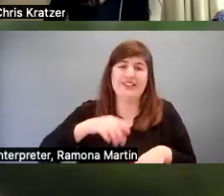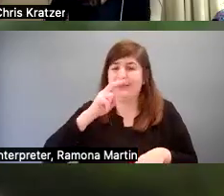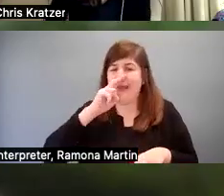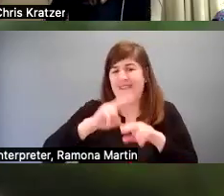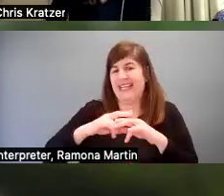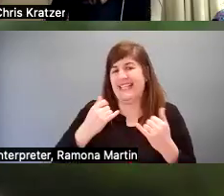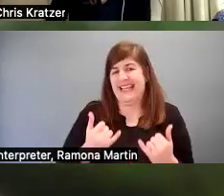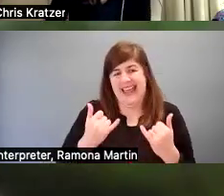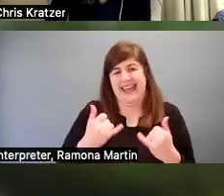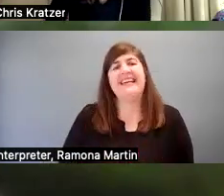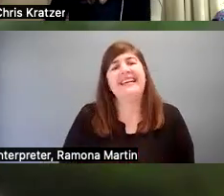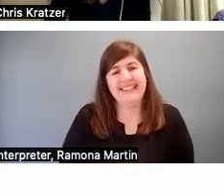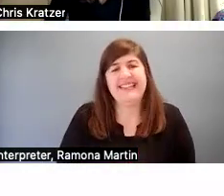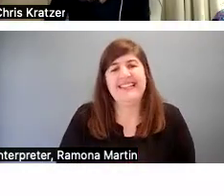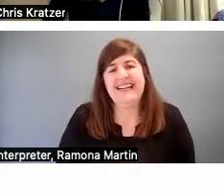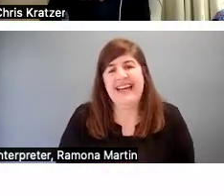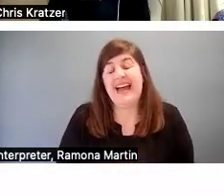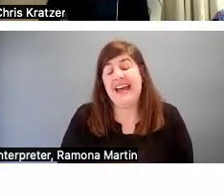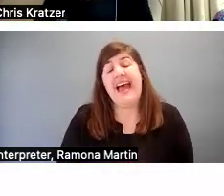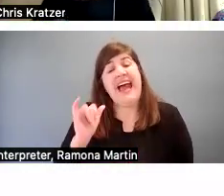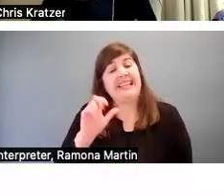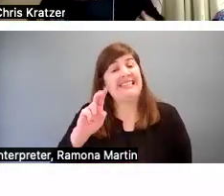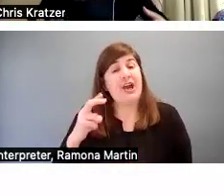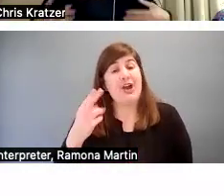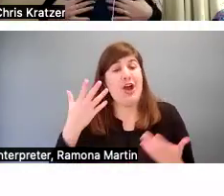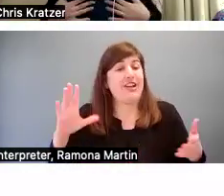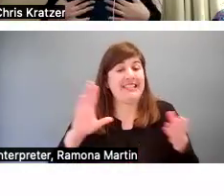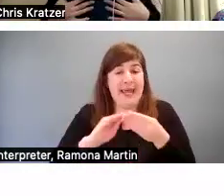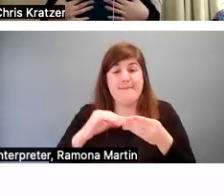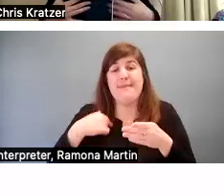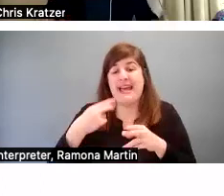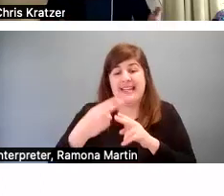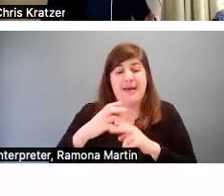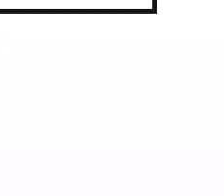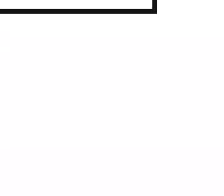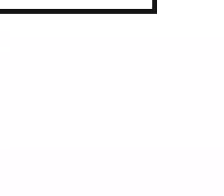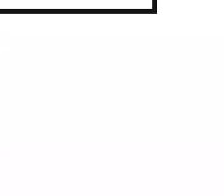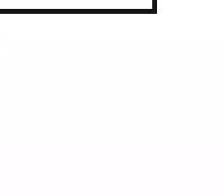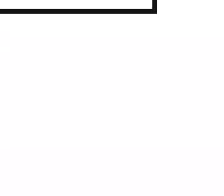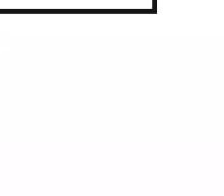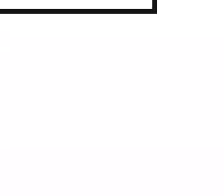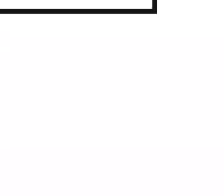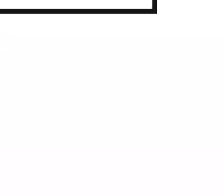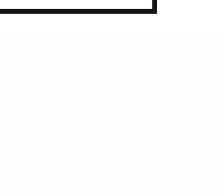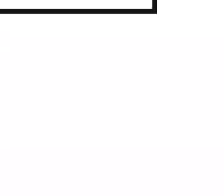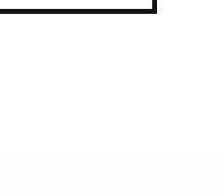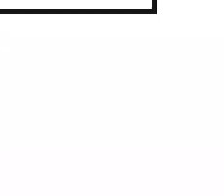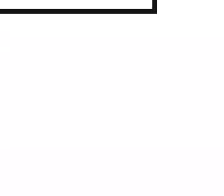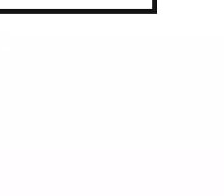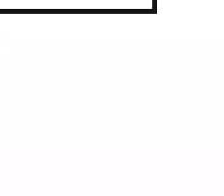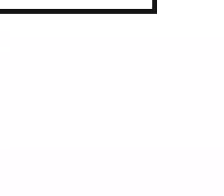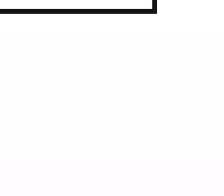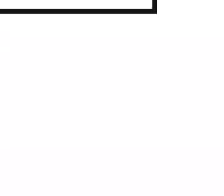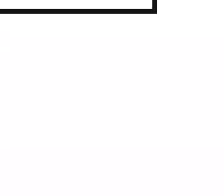today. As Sarah said, my name is Kratzer, but I like to go by Alie, so you can call me Miss